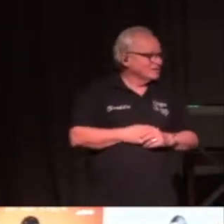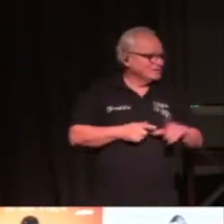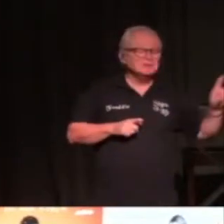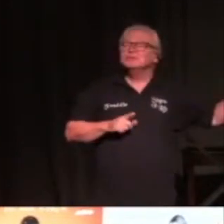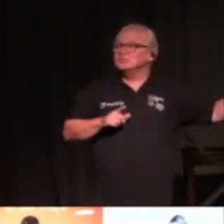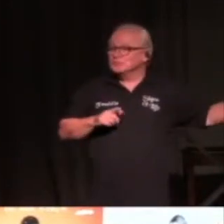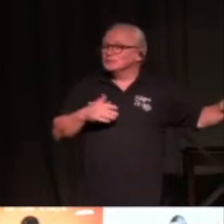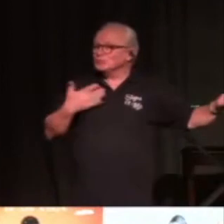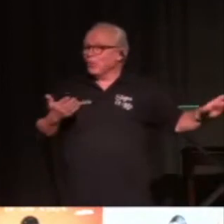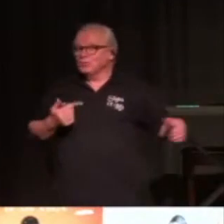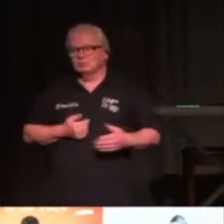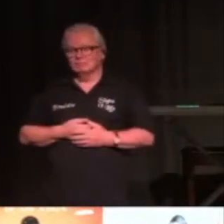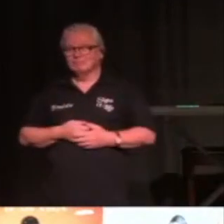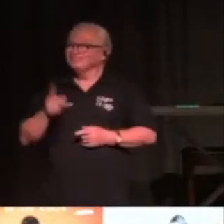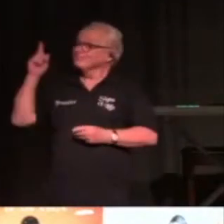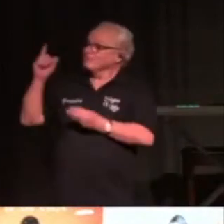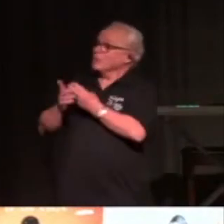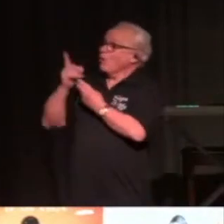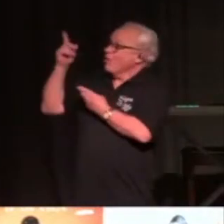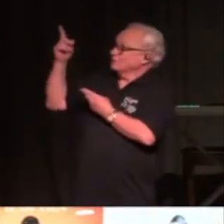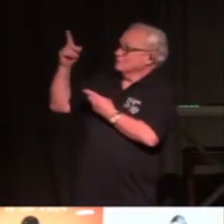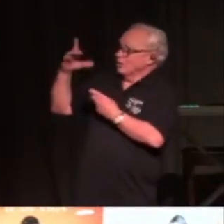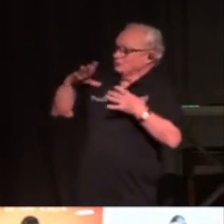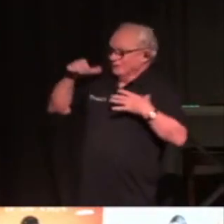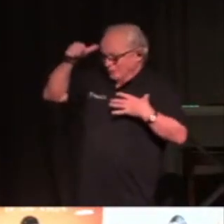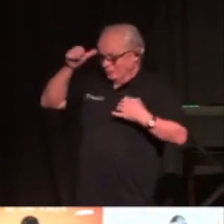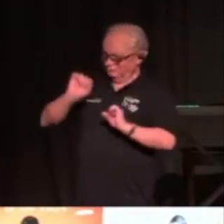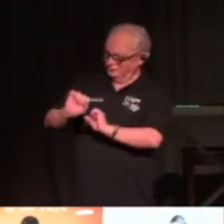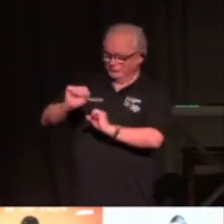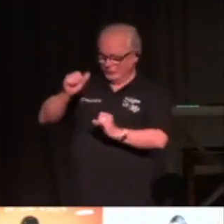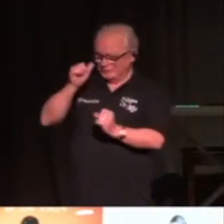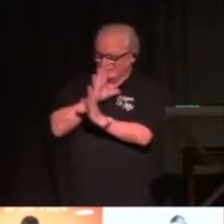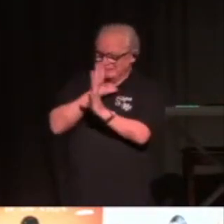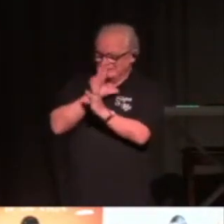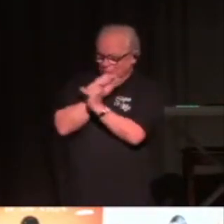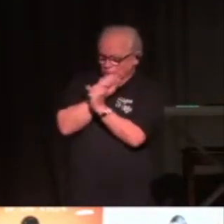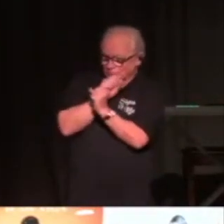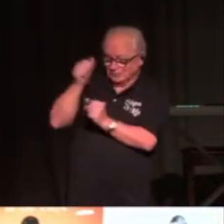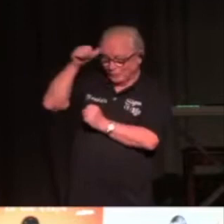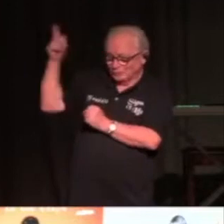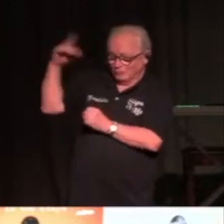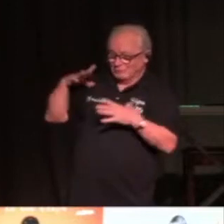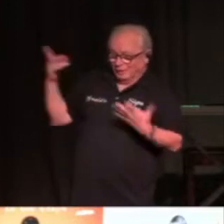So in a way, he already knows all your secret sins.